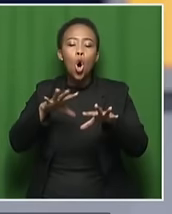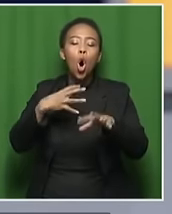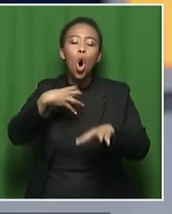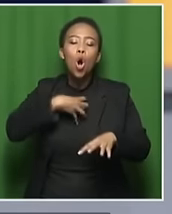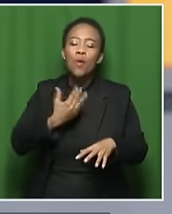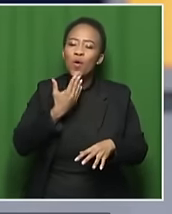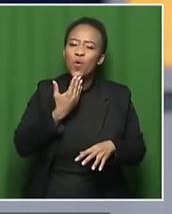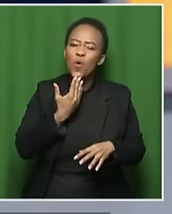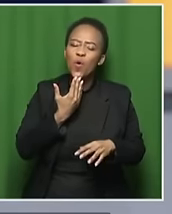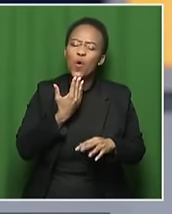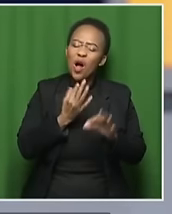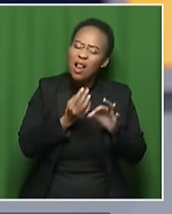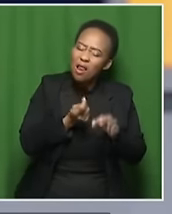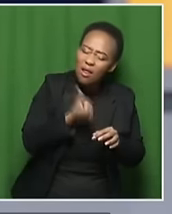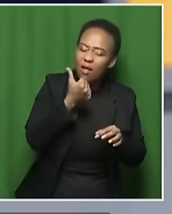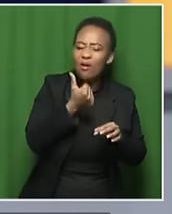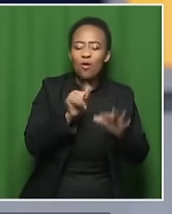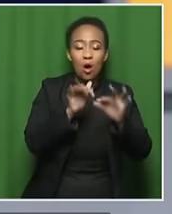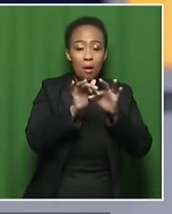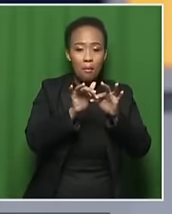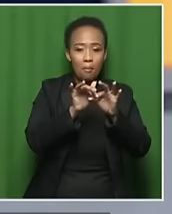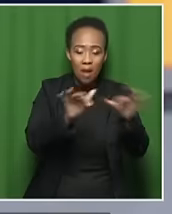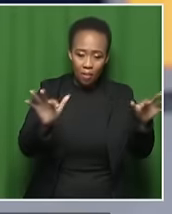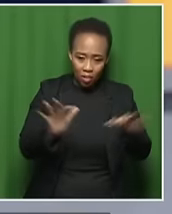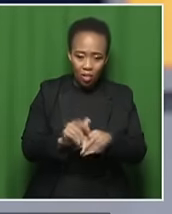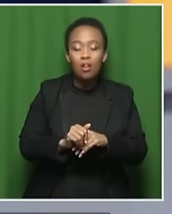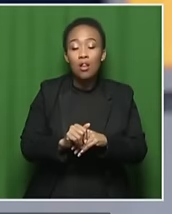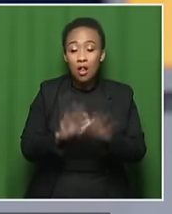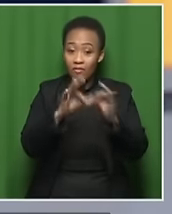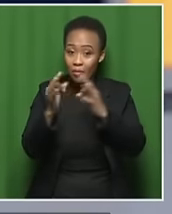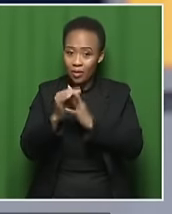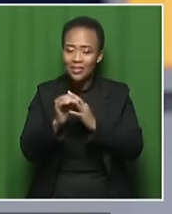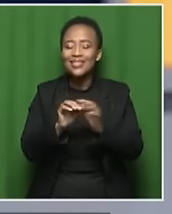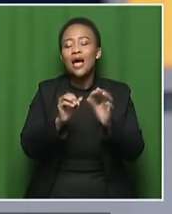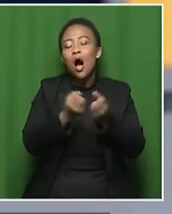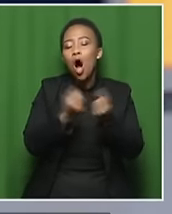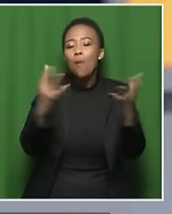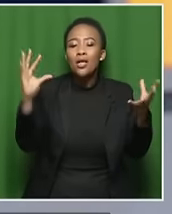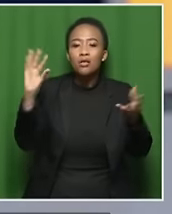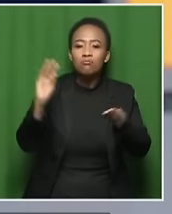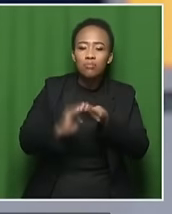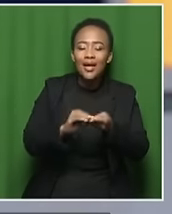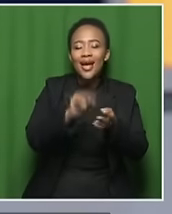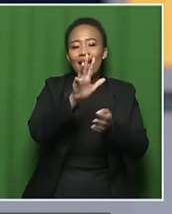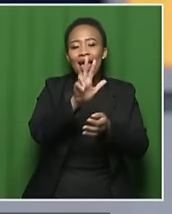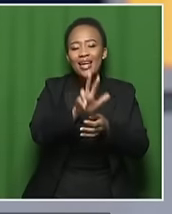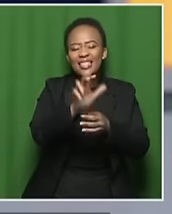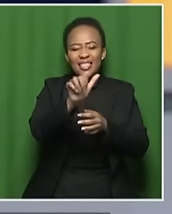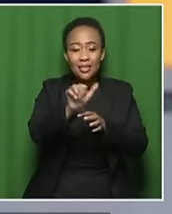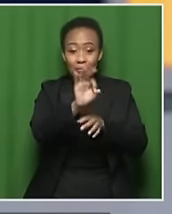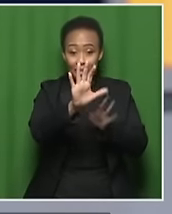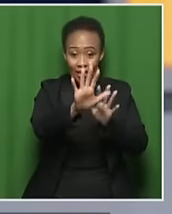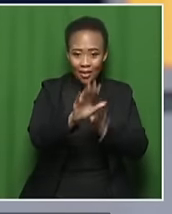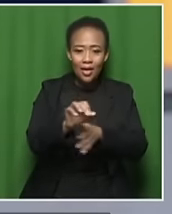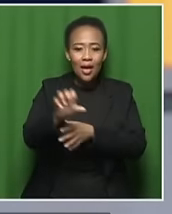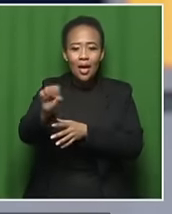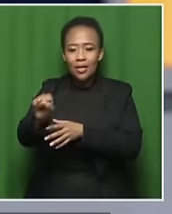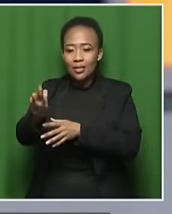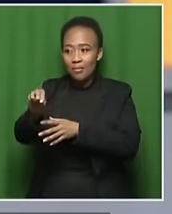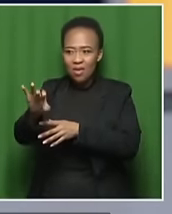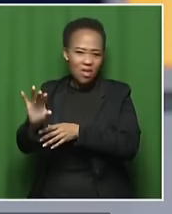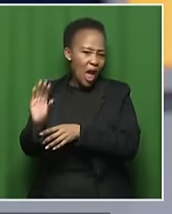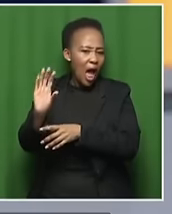families account for 86% of turnover. And here, SMMEs only account for 20 to